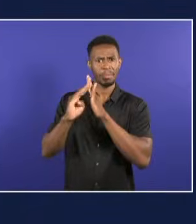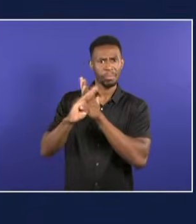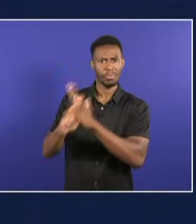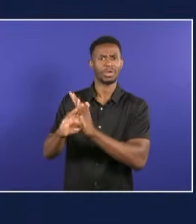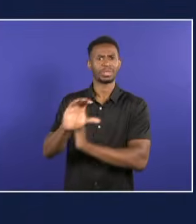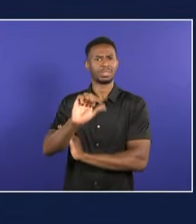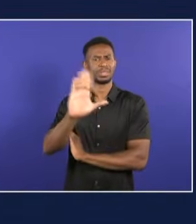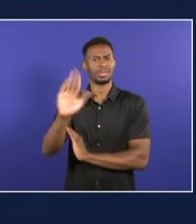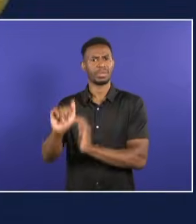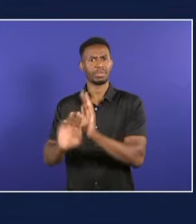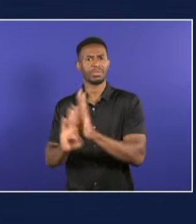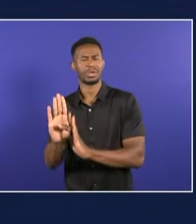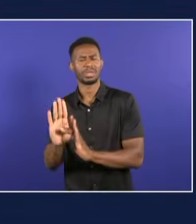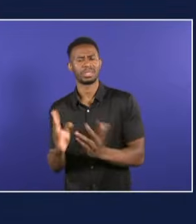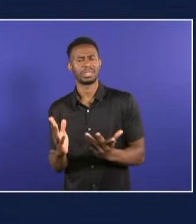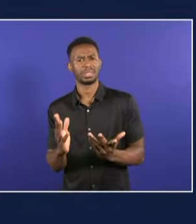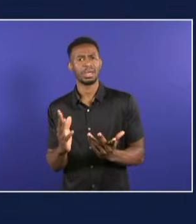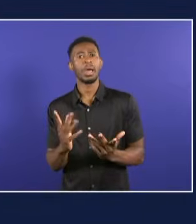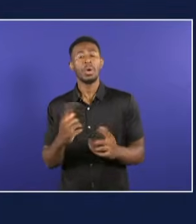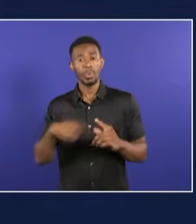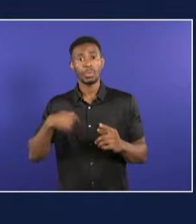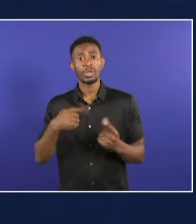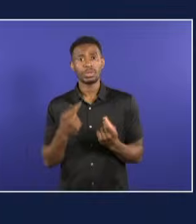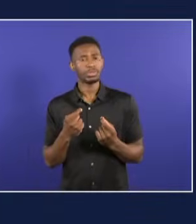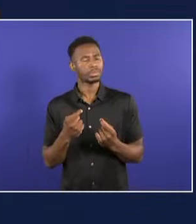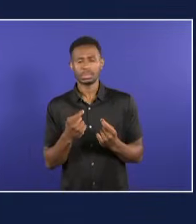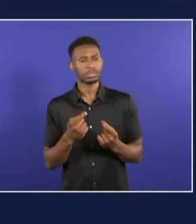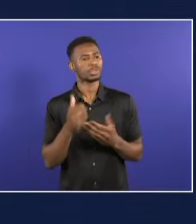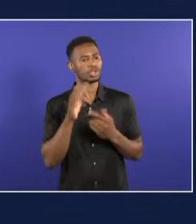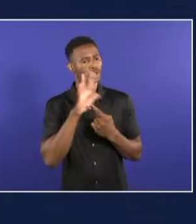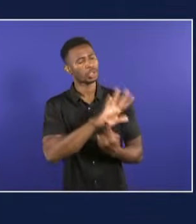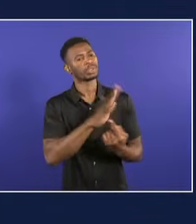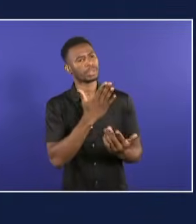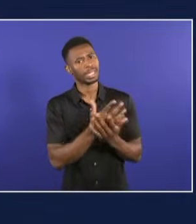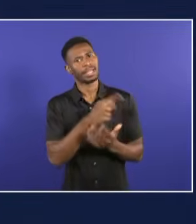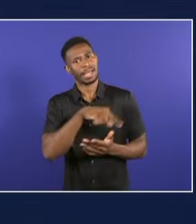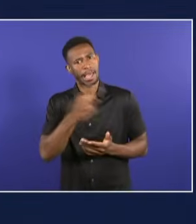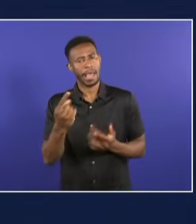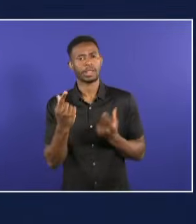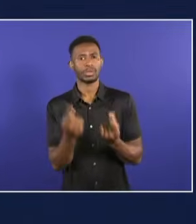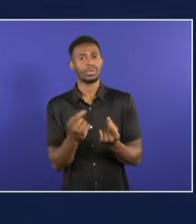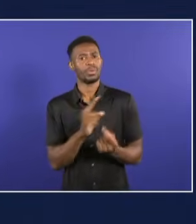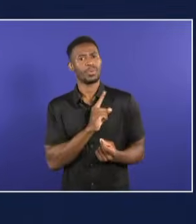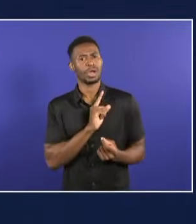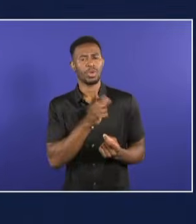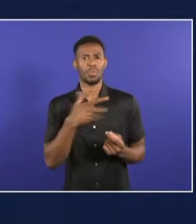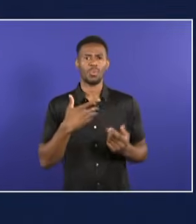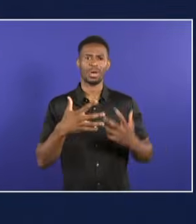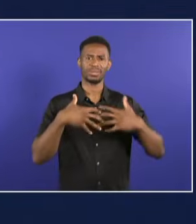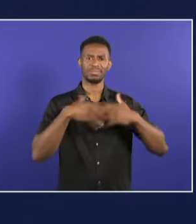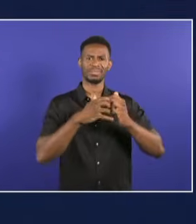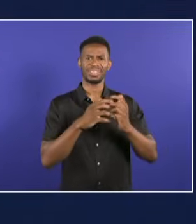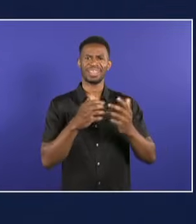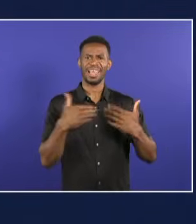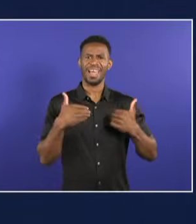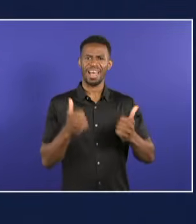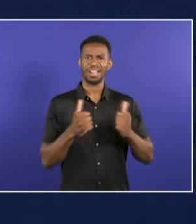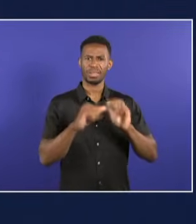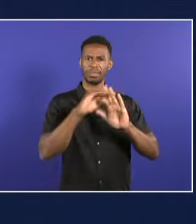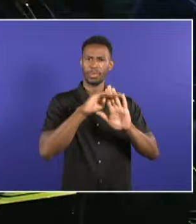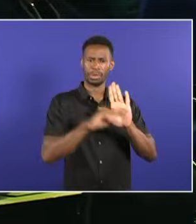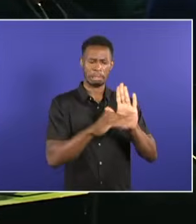poor without taking away anything from those who have worked hard to afford medical aids.